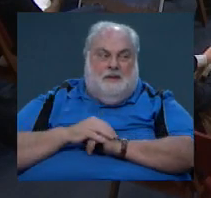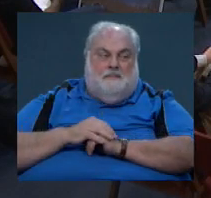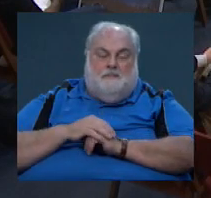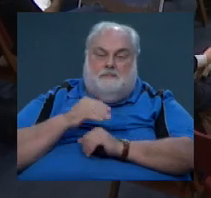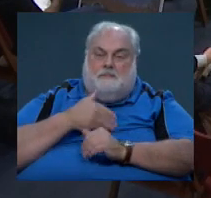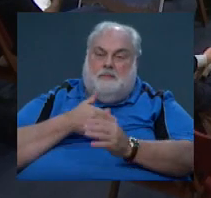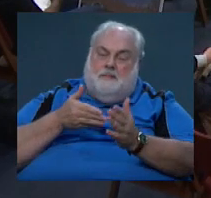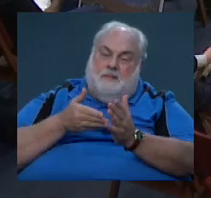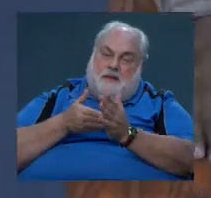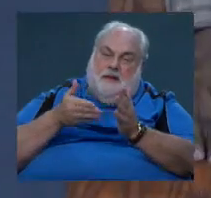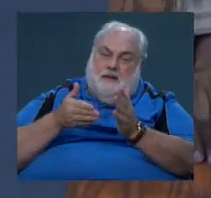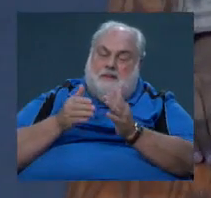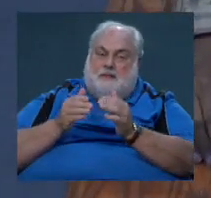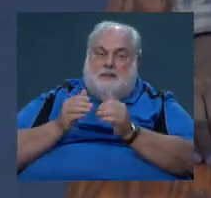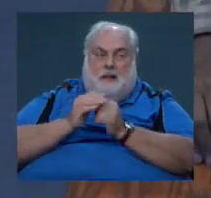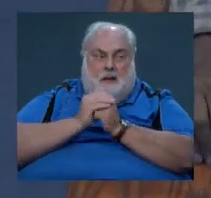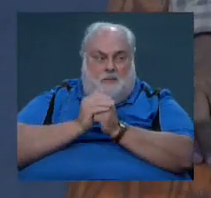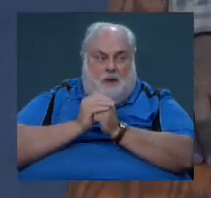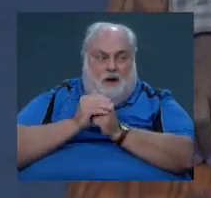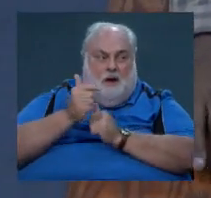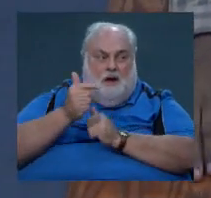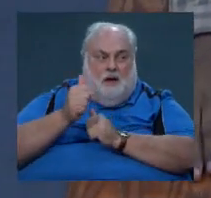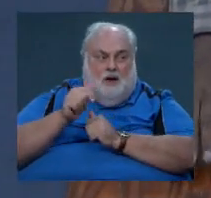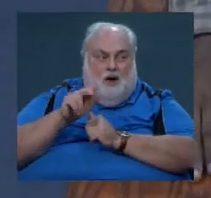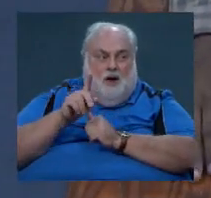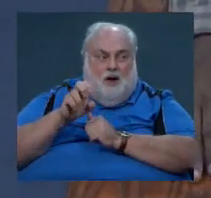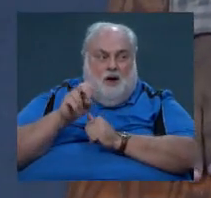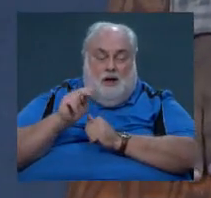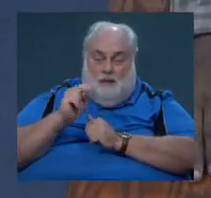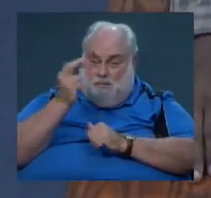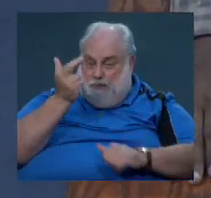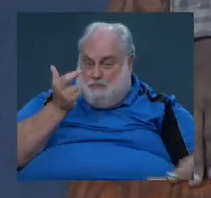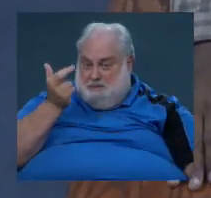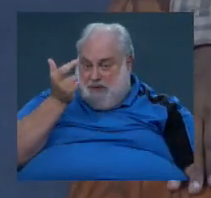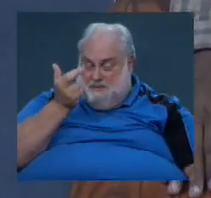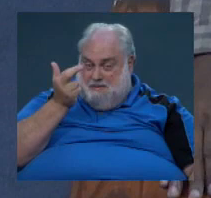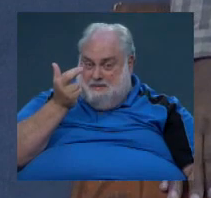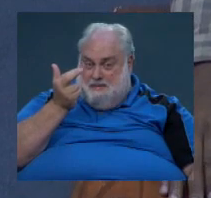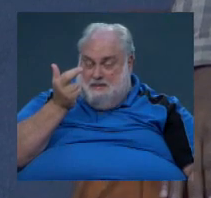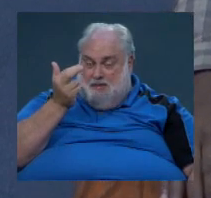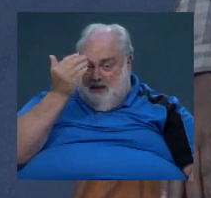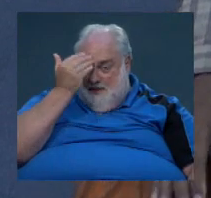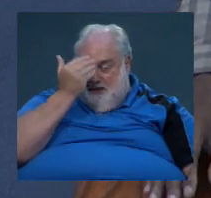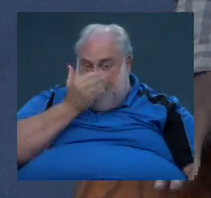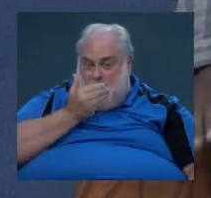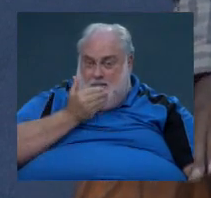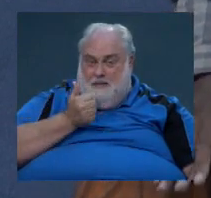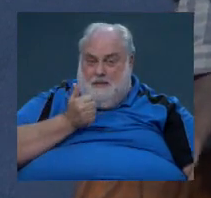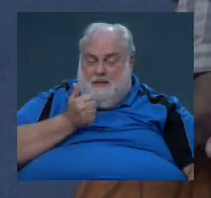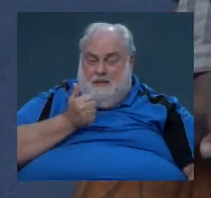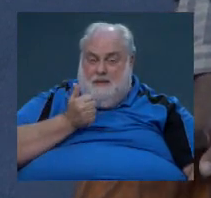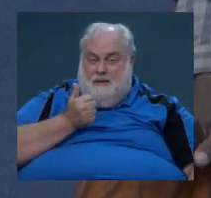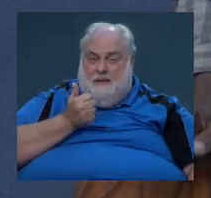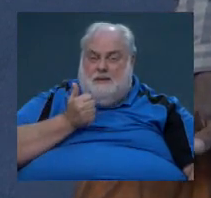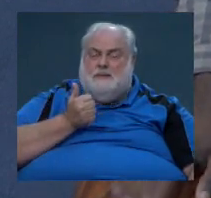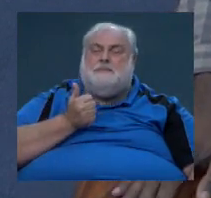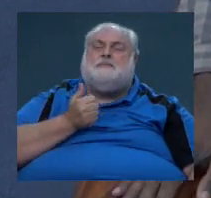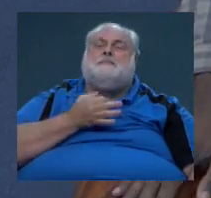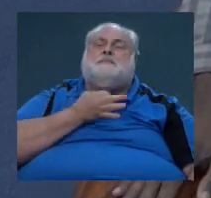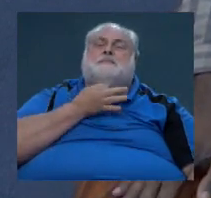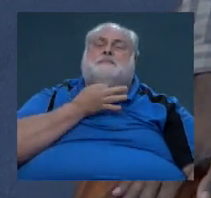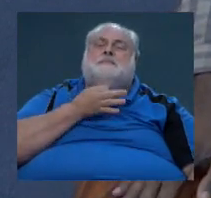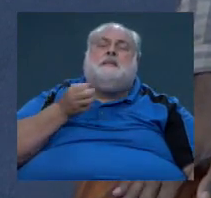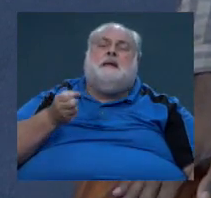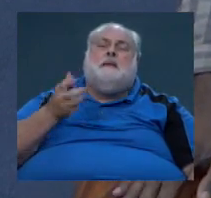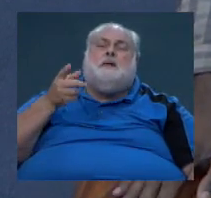I'm against the prayer garden, and the reasons why is because how many of y'all, when we were